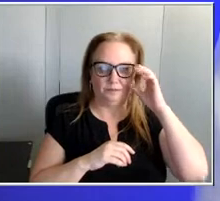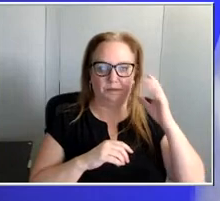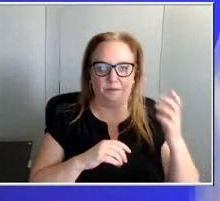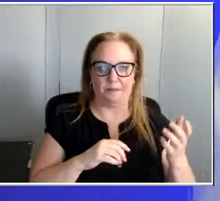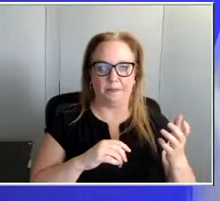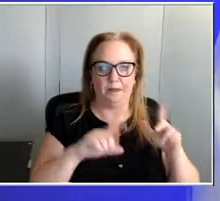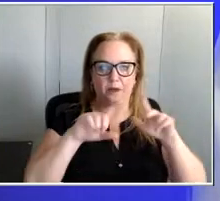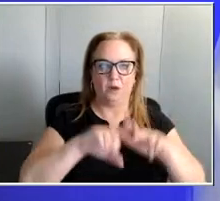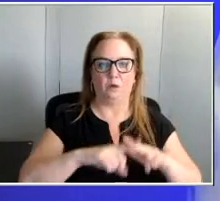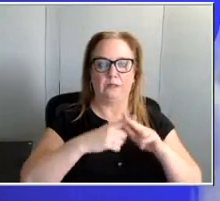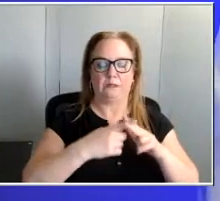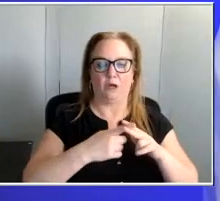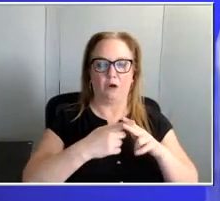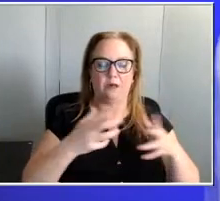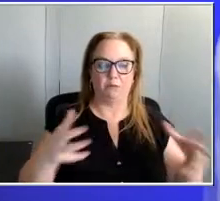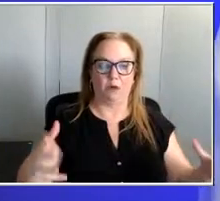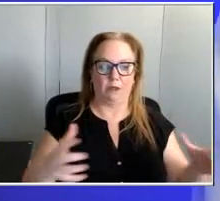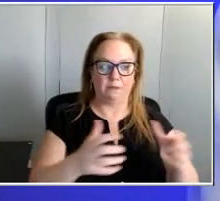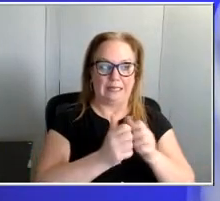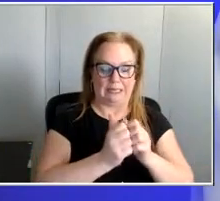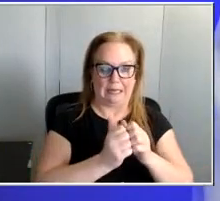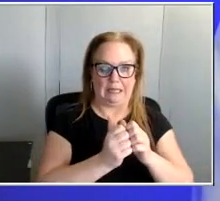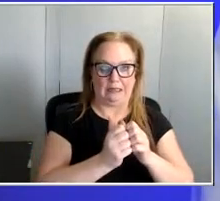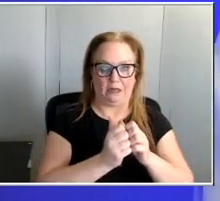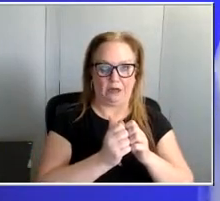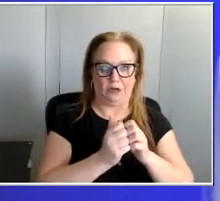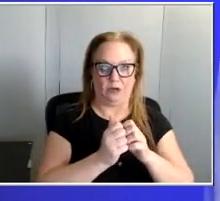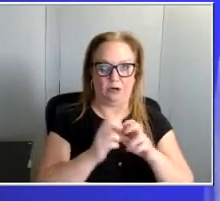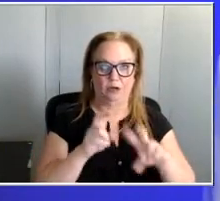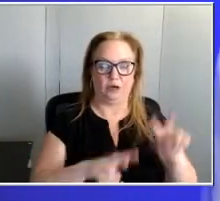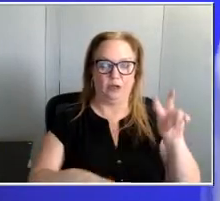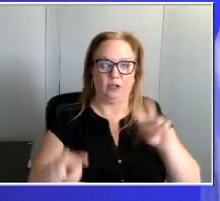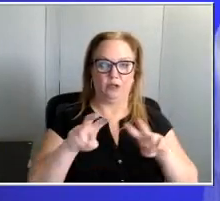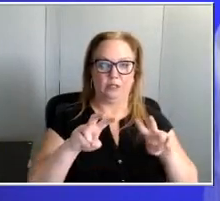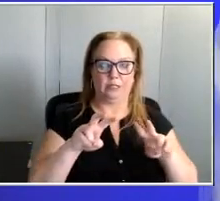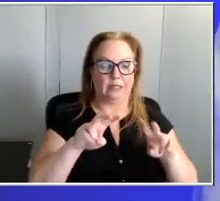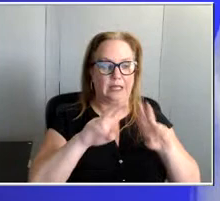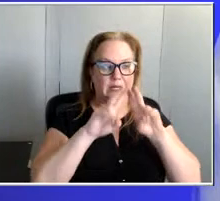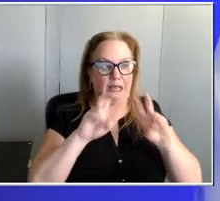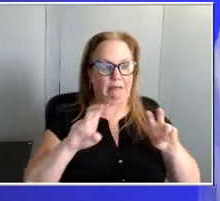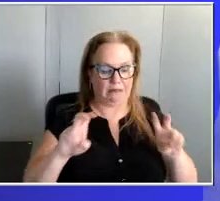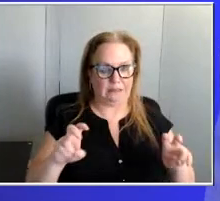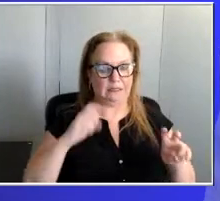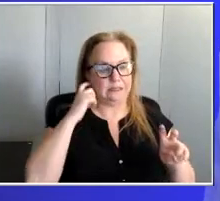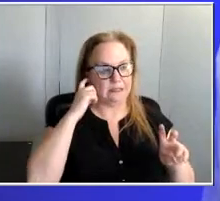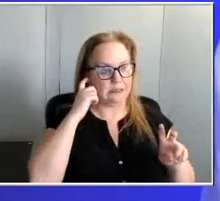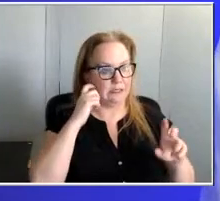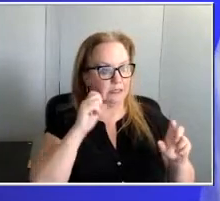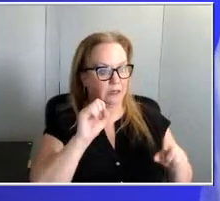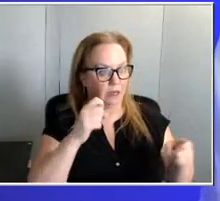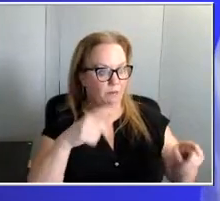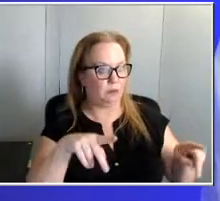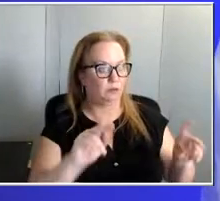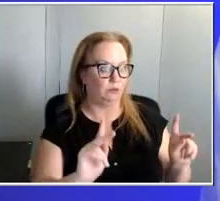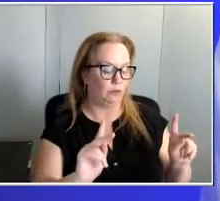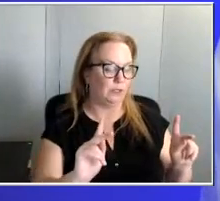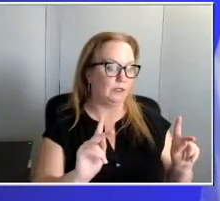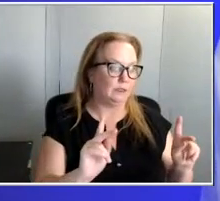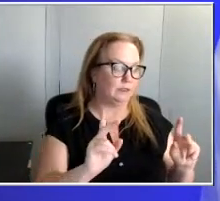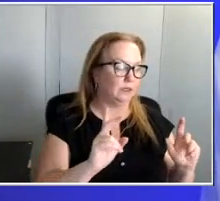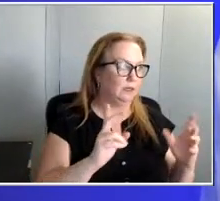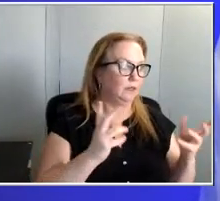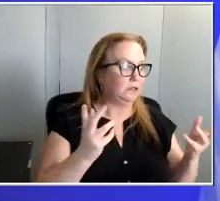started to pull those together and then look at kind of the gap analysis and where were the opportunities. And so we looked